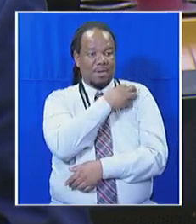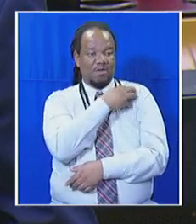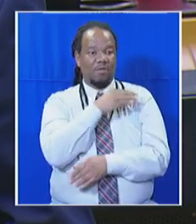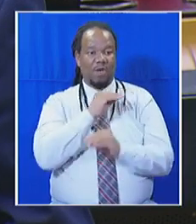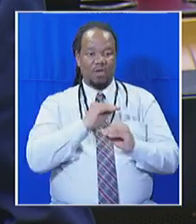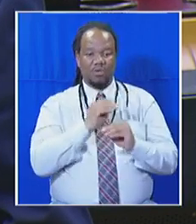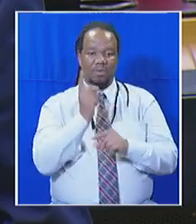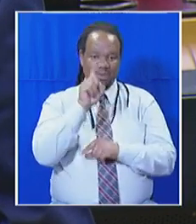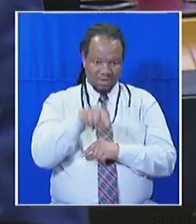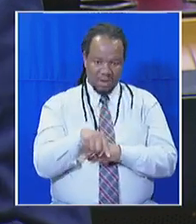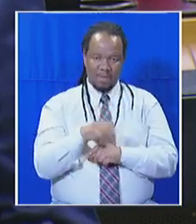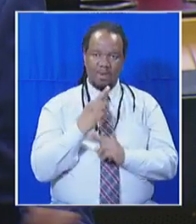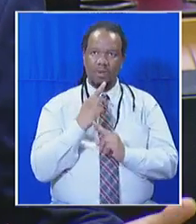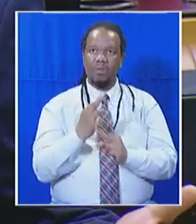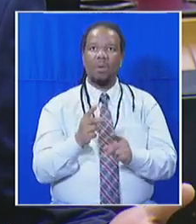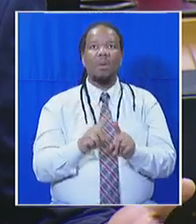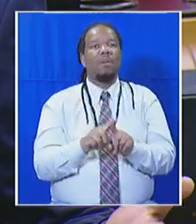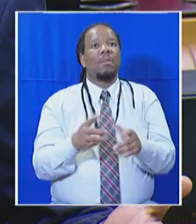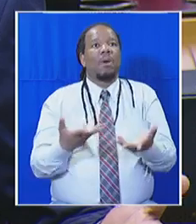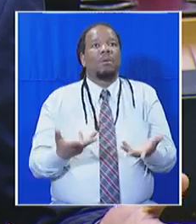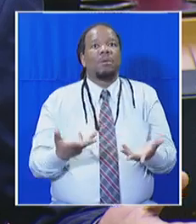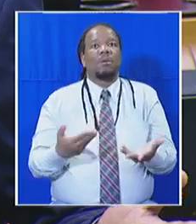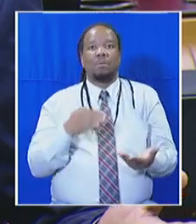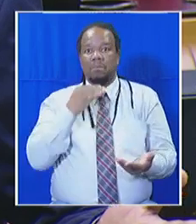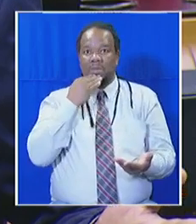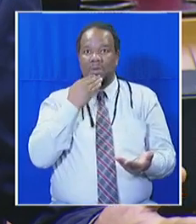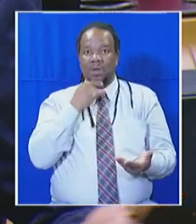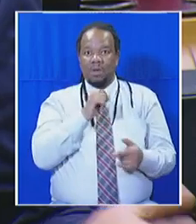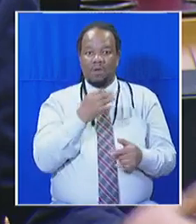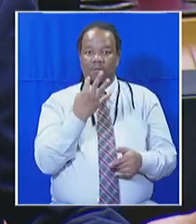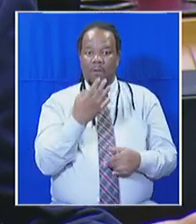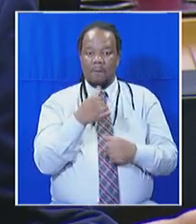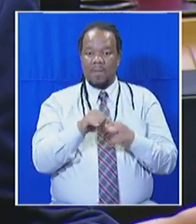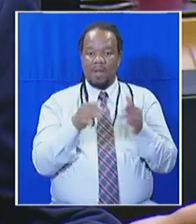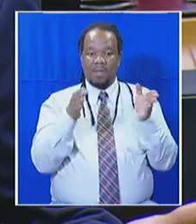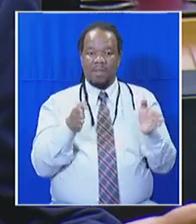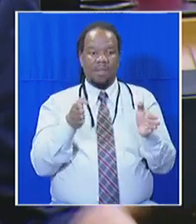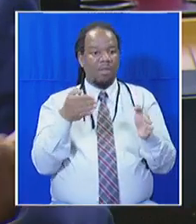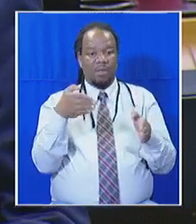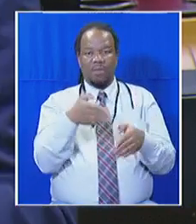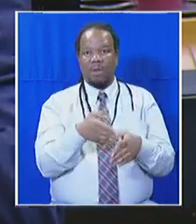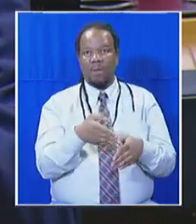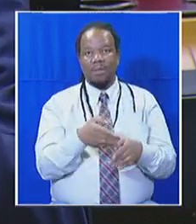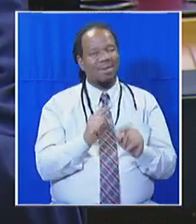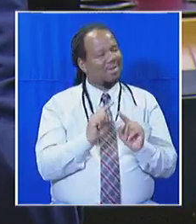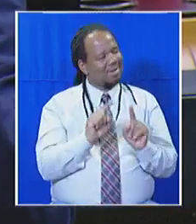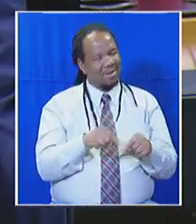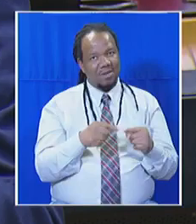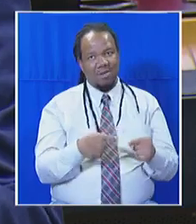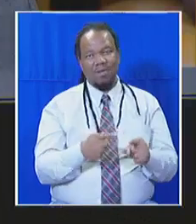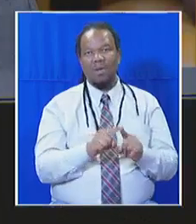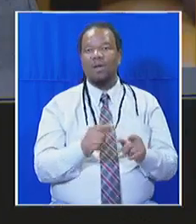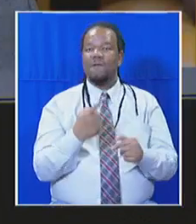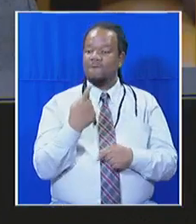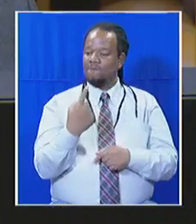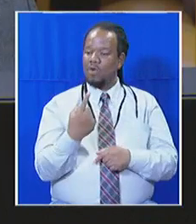Parliament. Otherwise, it would mean the whole term she did not come. It can't be. Surely the first step is that we